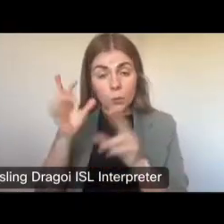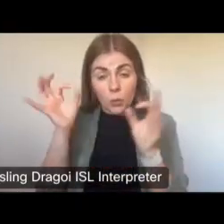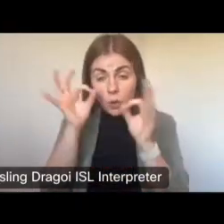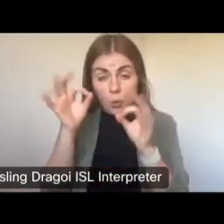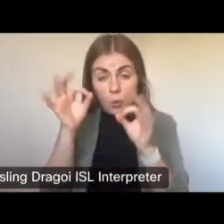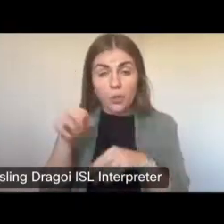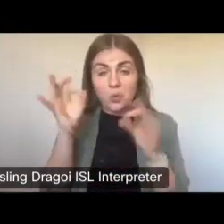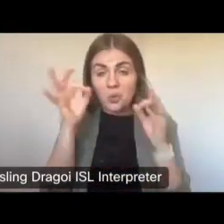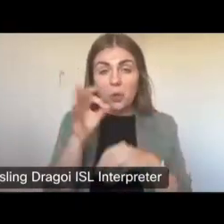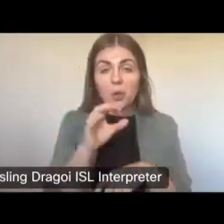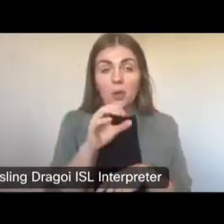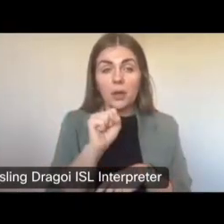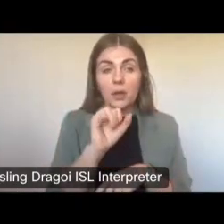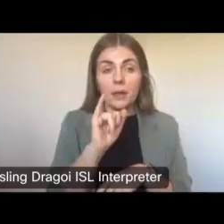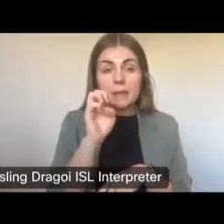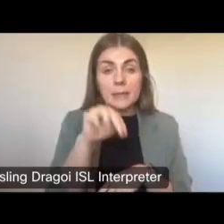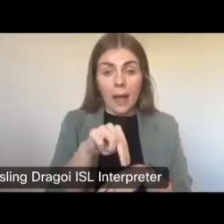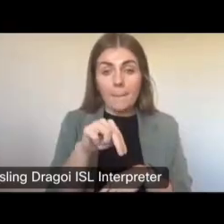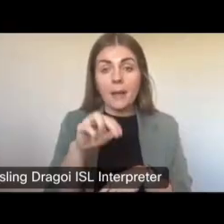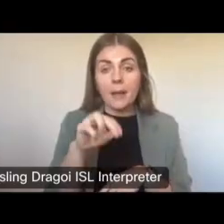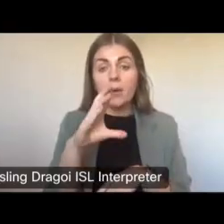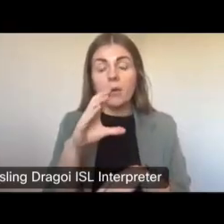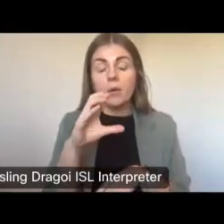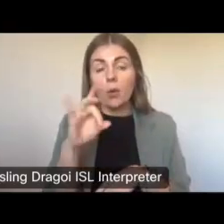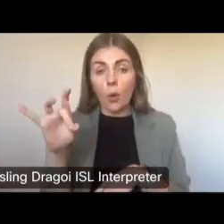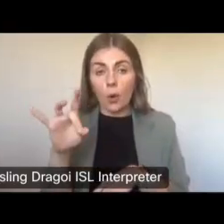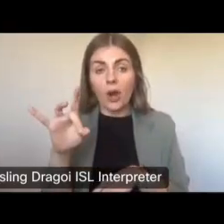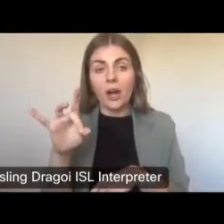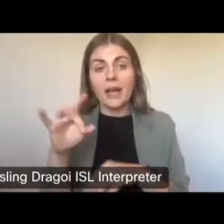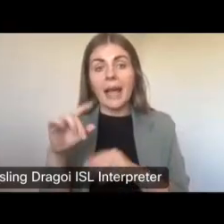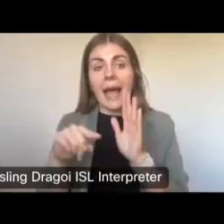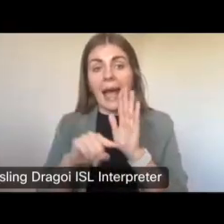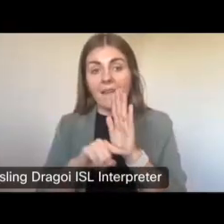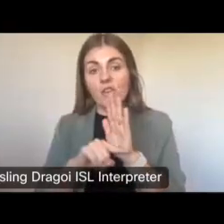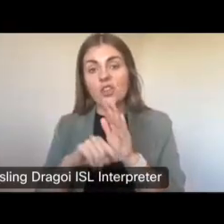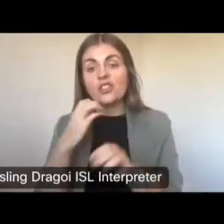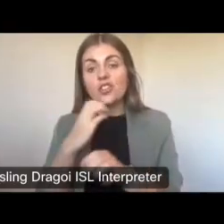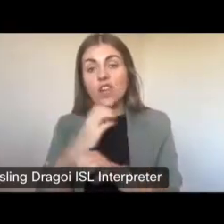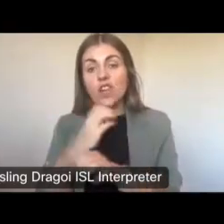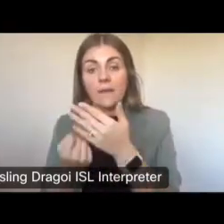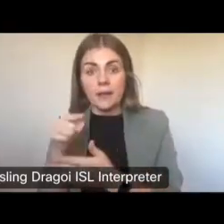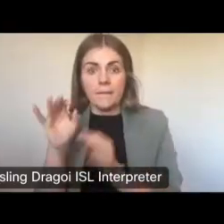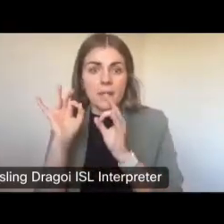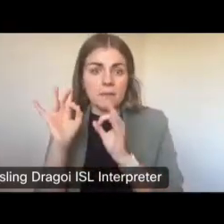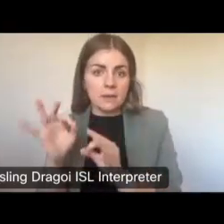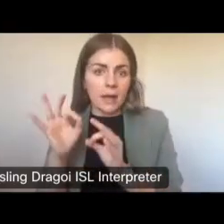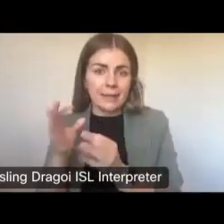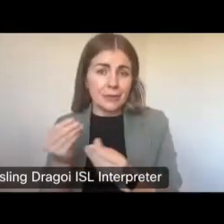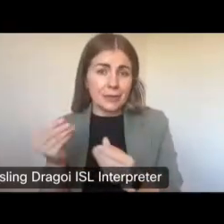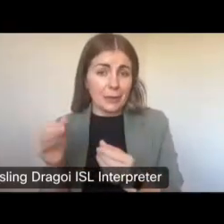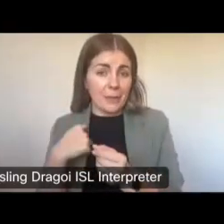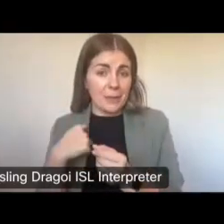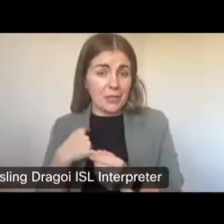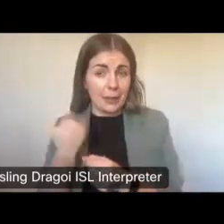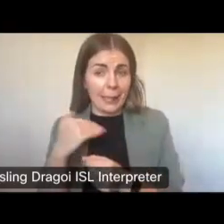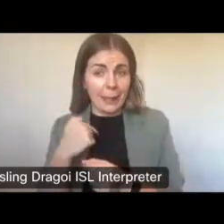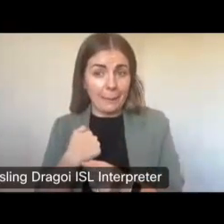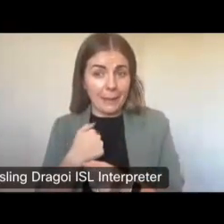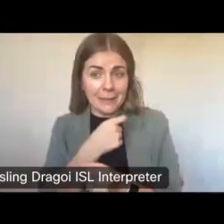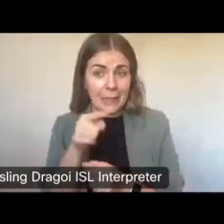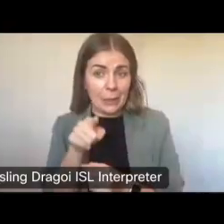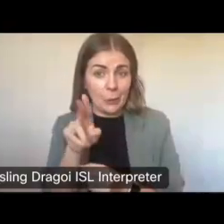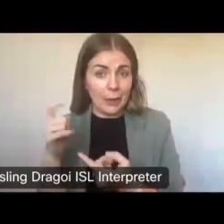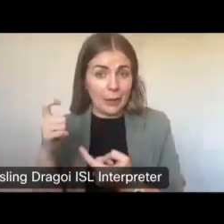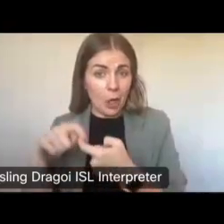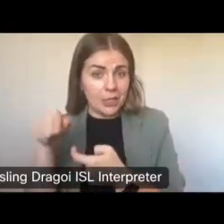Cork adverse childhood events, you'll find the study. She's a fantastic resource. She probably killed me for suggesting that you contact her, but still,